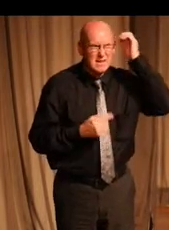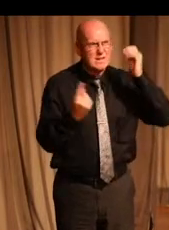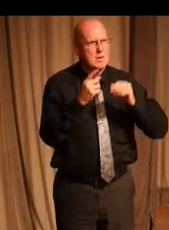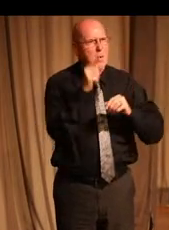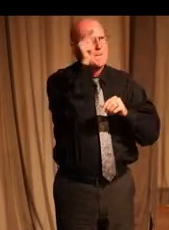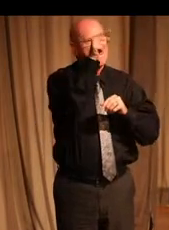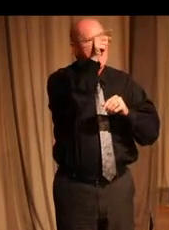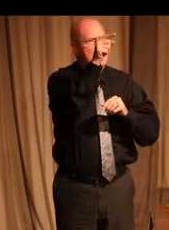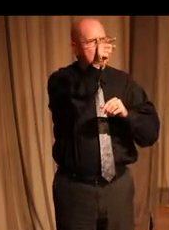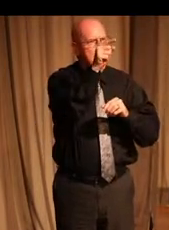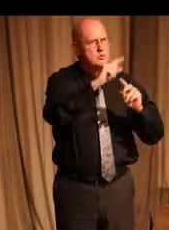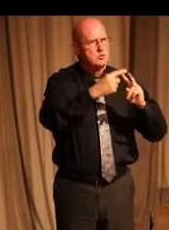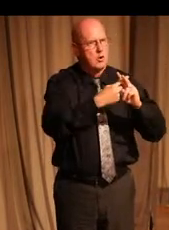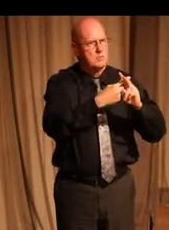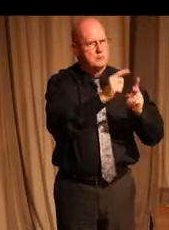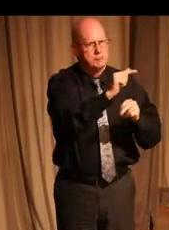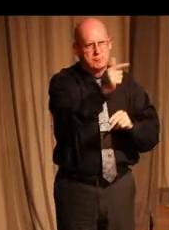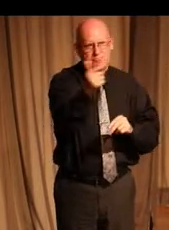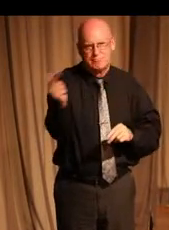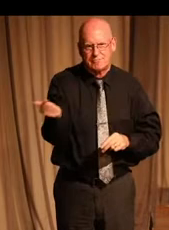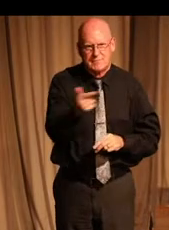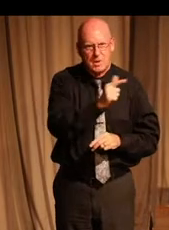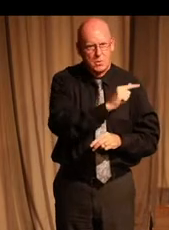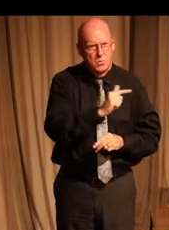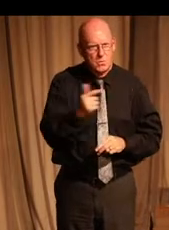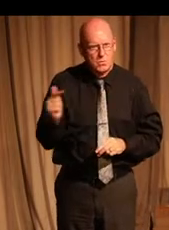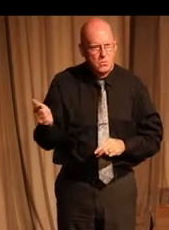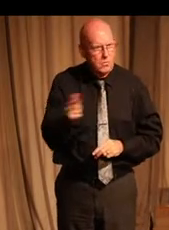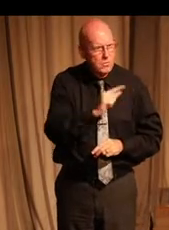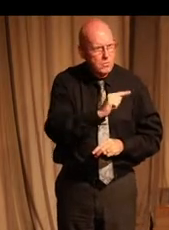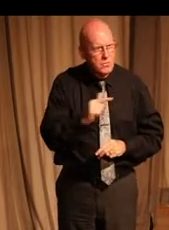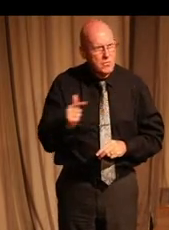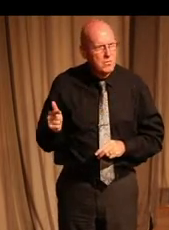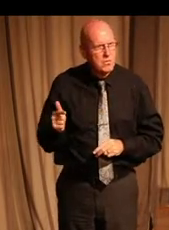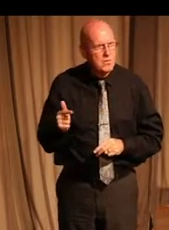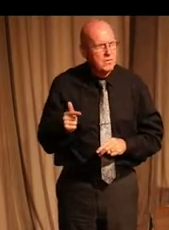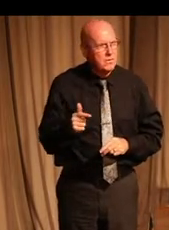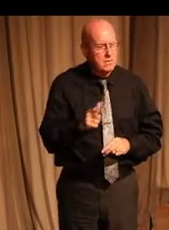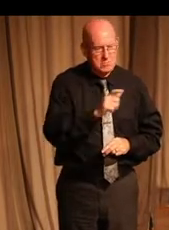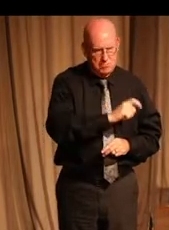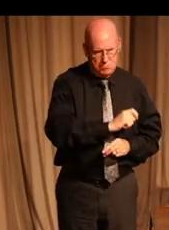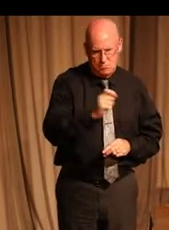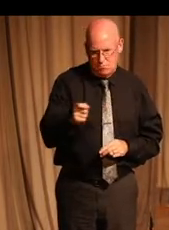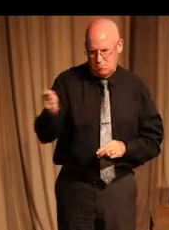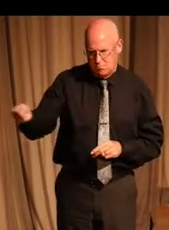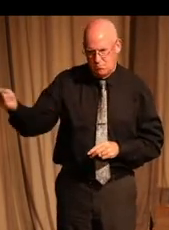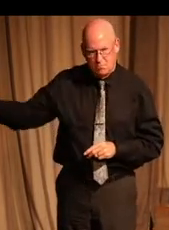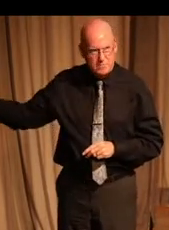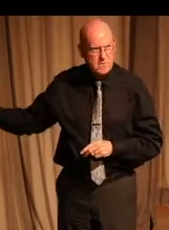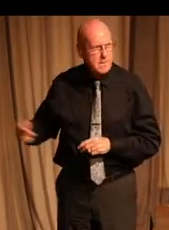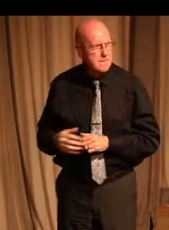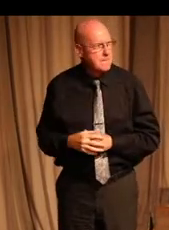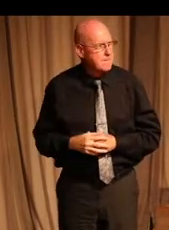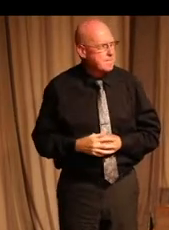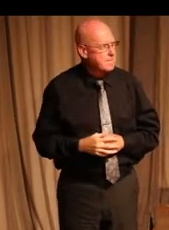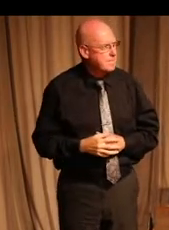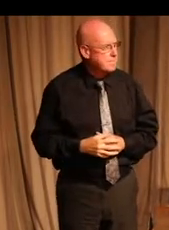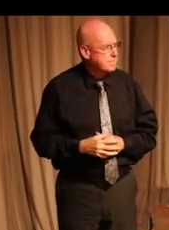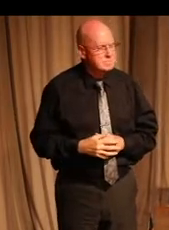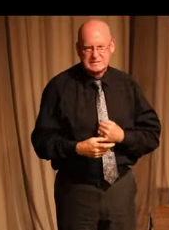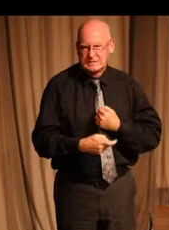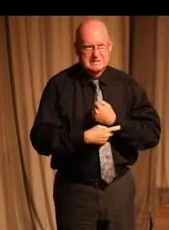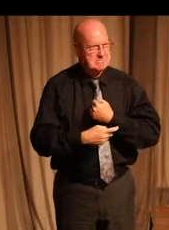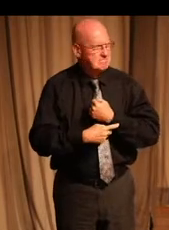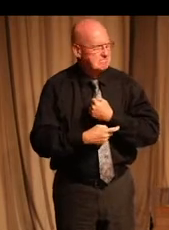Someone at the back, kick it off and just literally, you know, just pass the mic to someone. We don't have enough